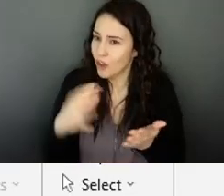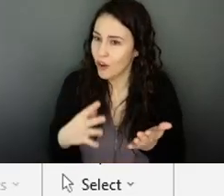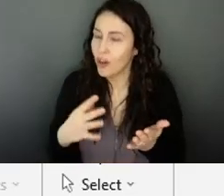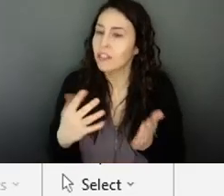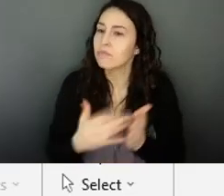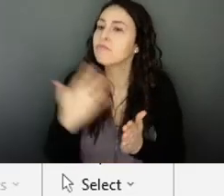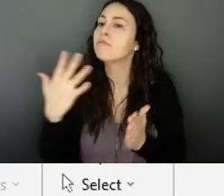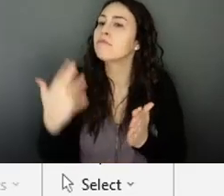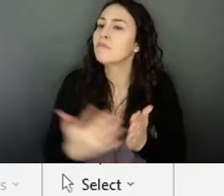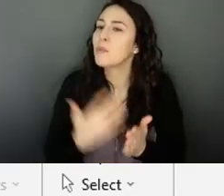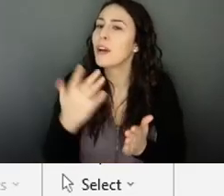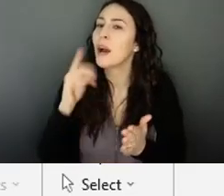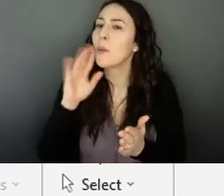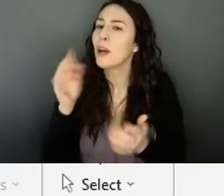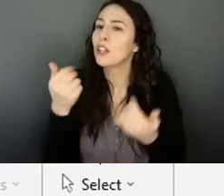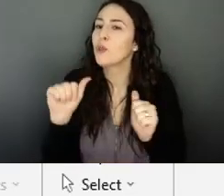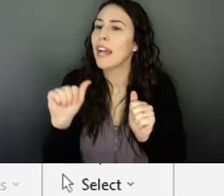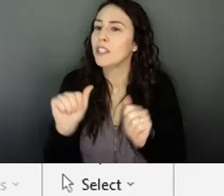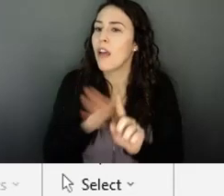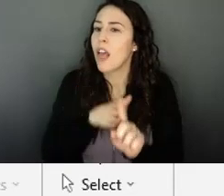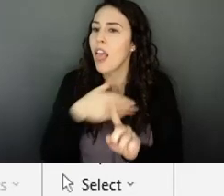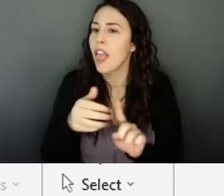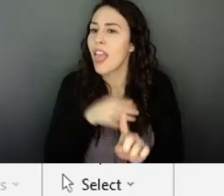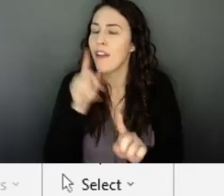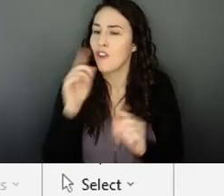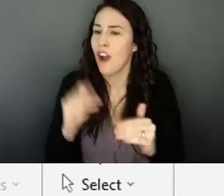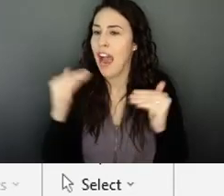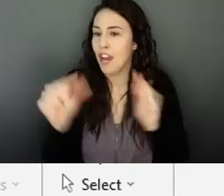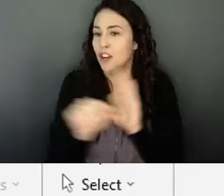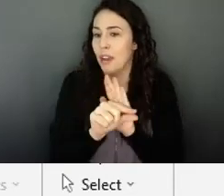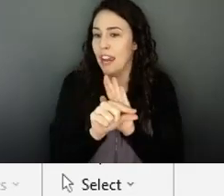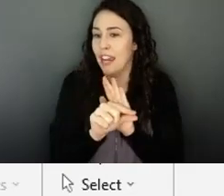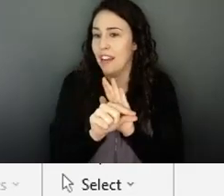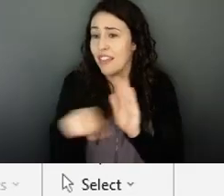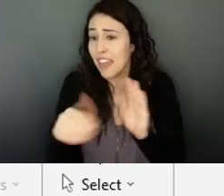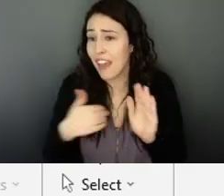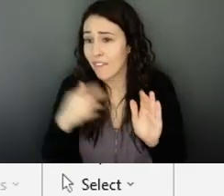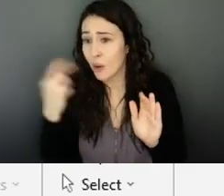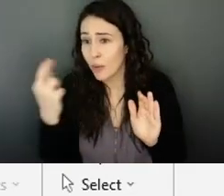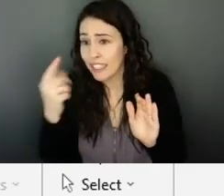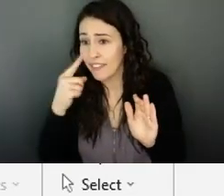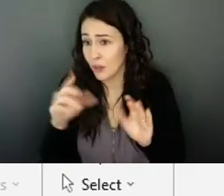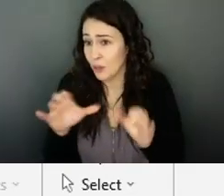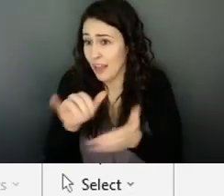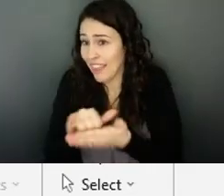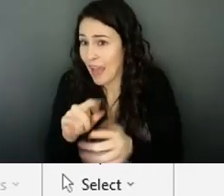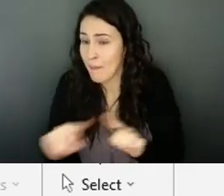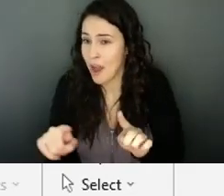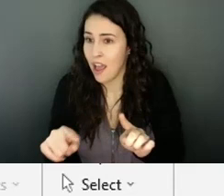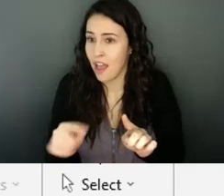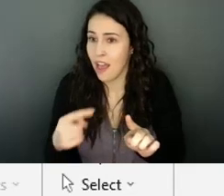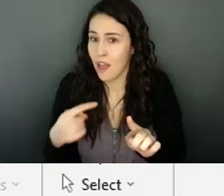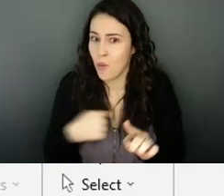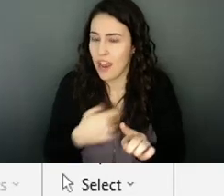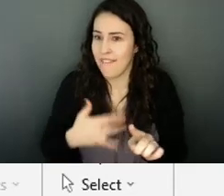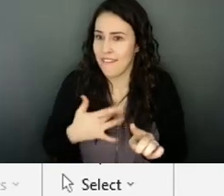try to jockey for a higher grade, and they have a reason for doing so. But that backs us into a corner